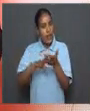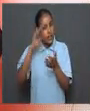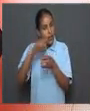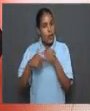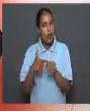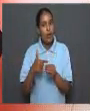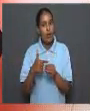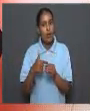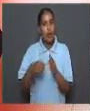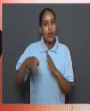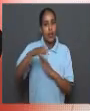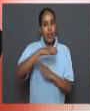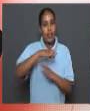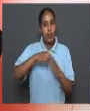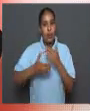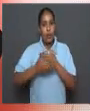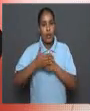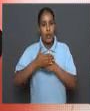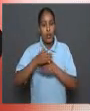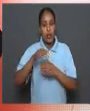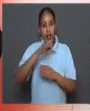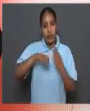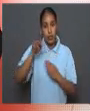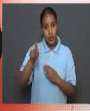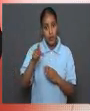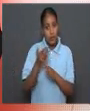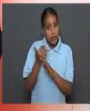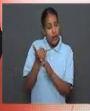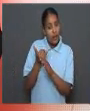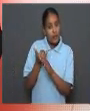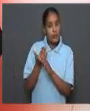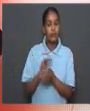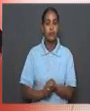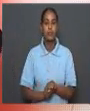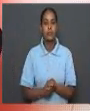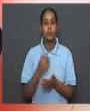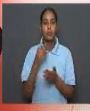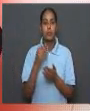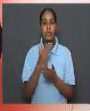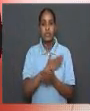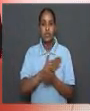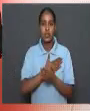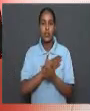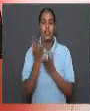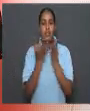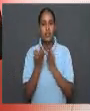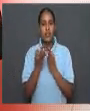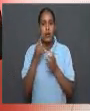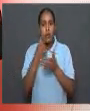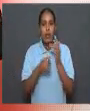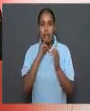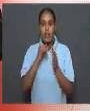about electroplating several lessons back. Please describe